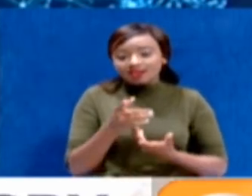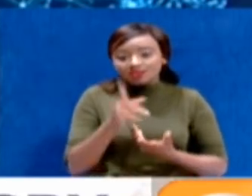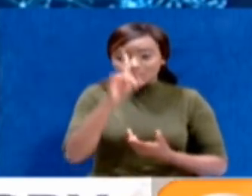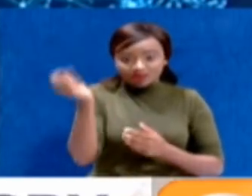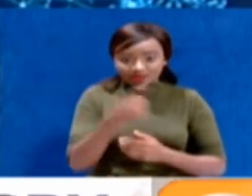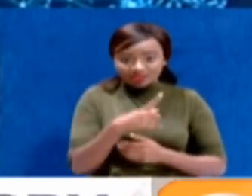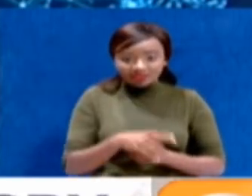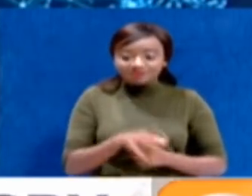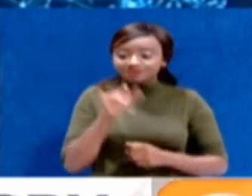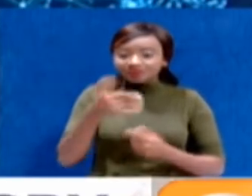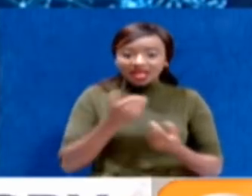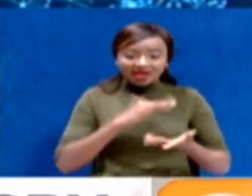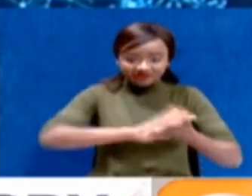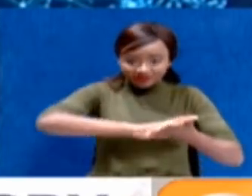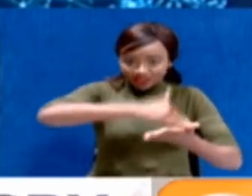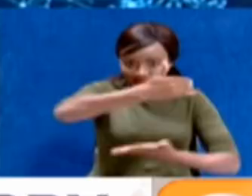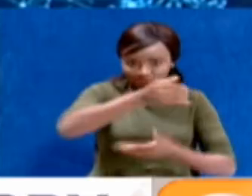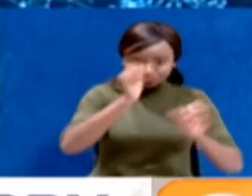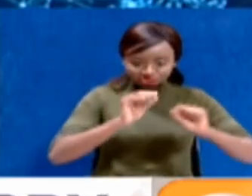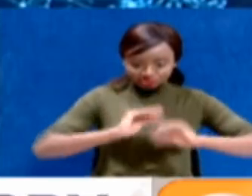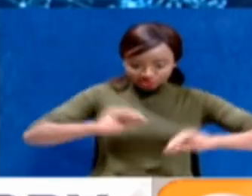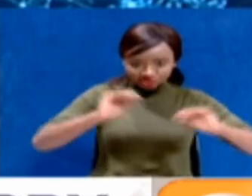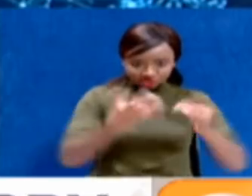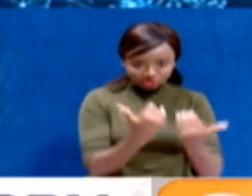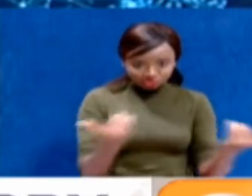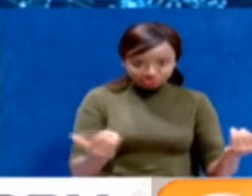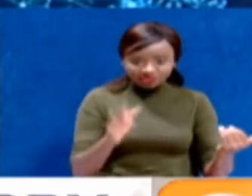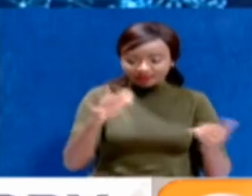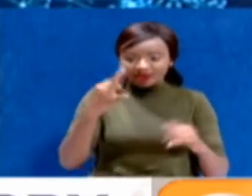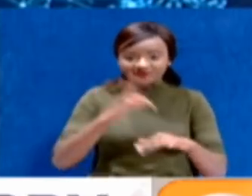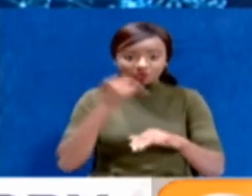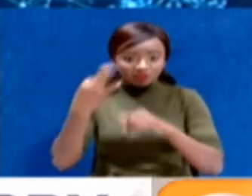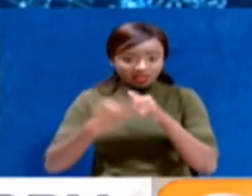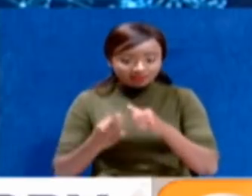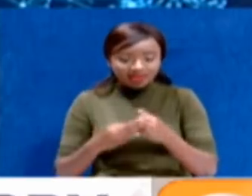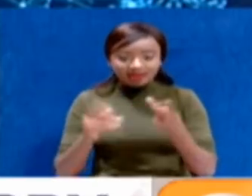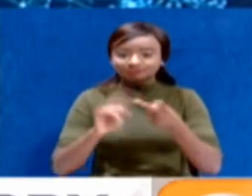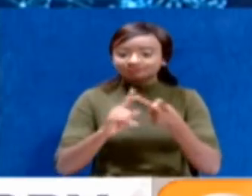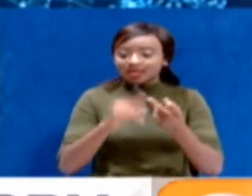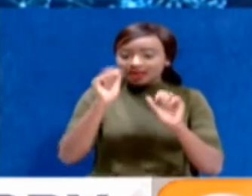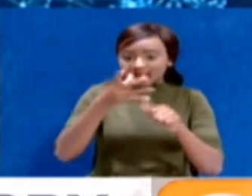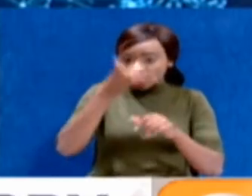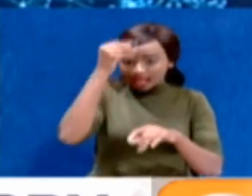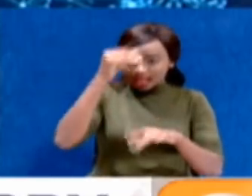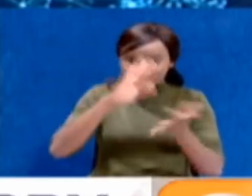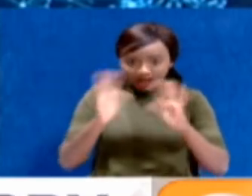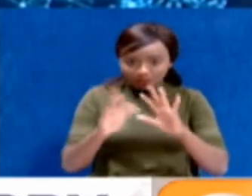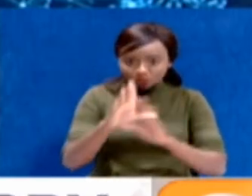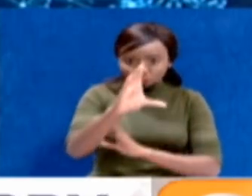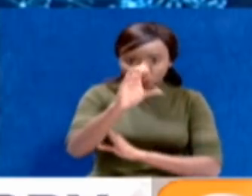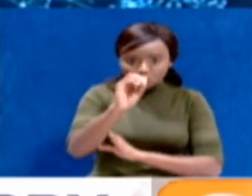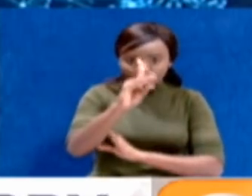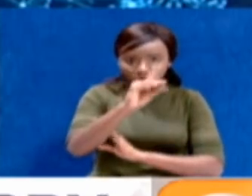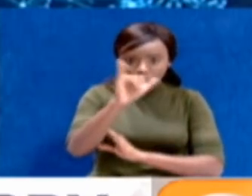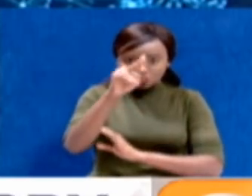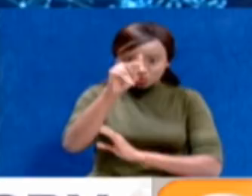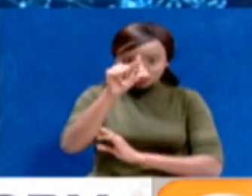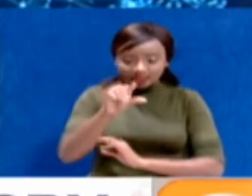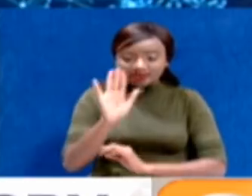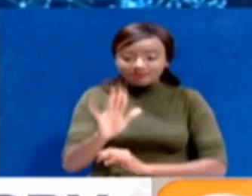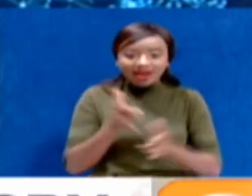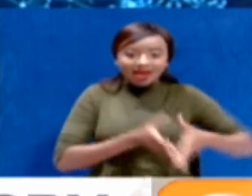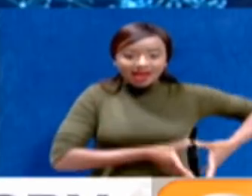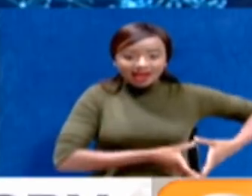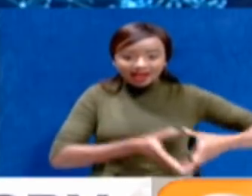which will have fixed laptops to teach young students from Kibra computer skills and coding, has been conceived by former England rugby